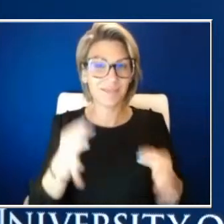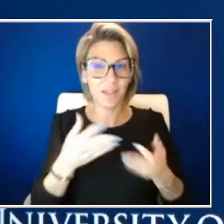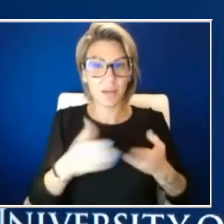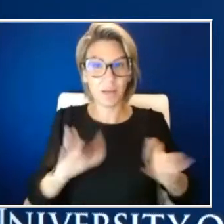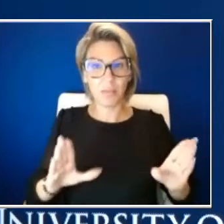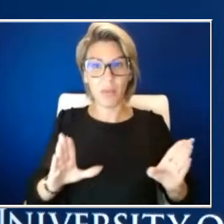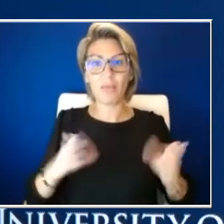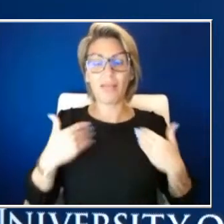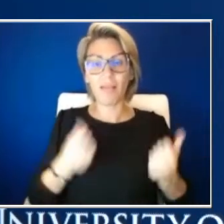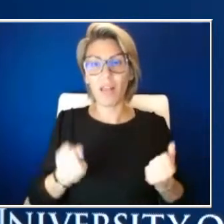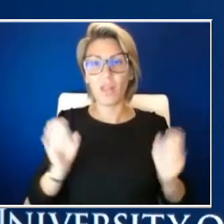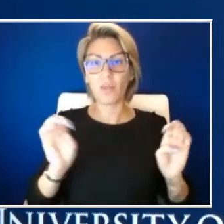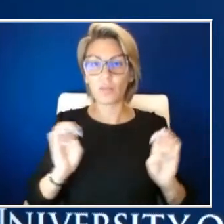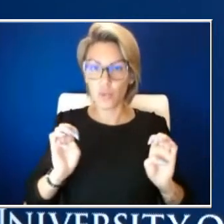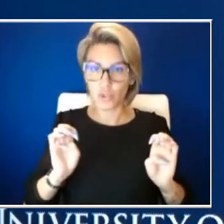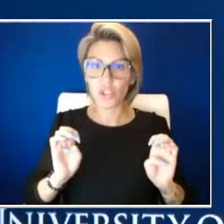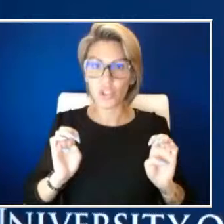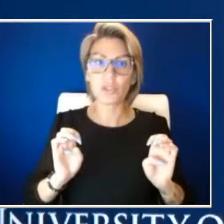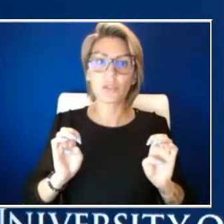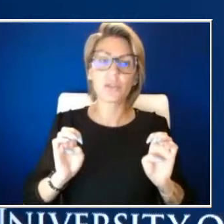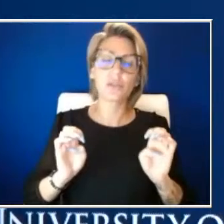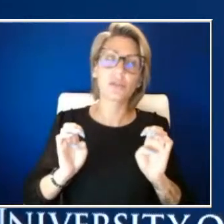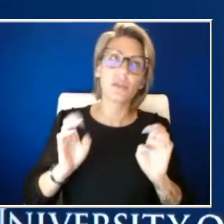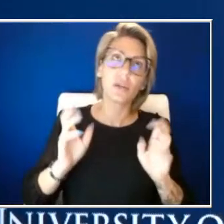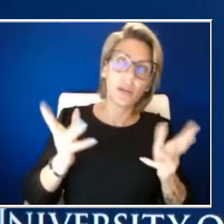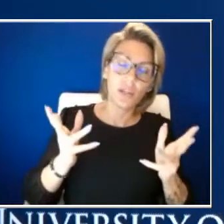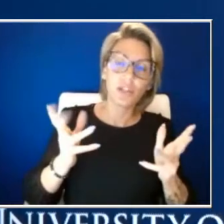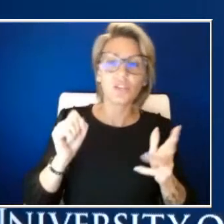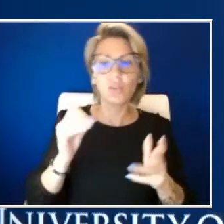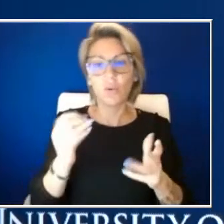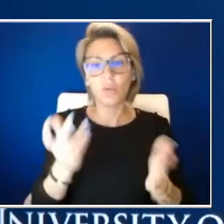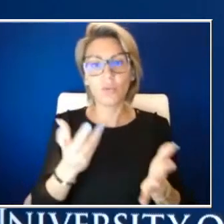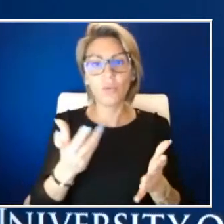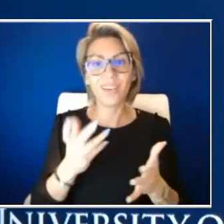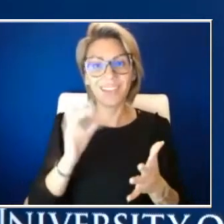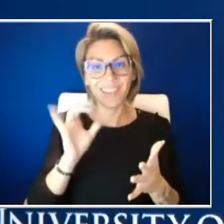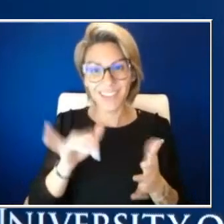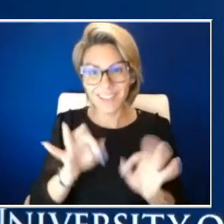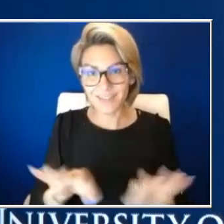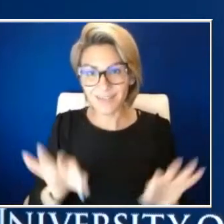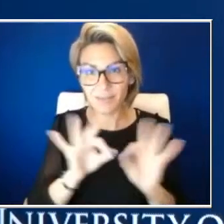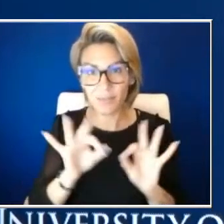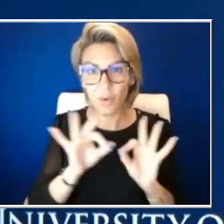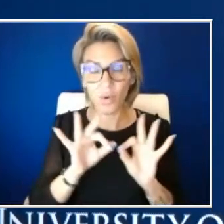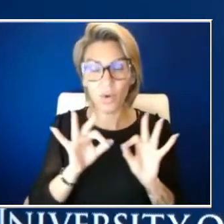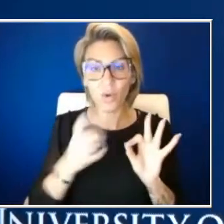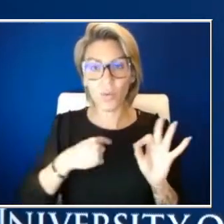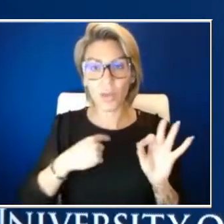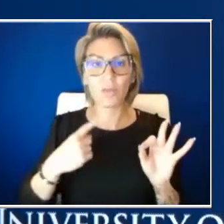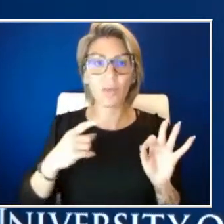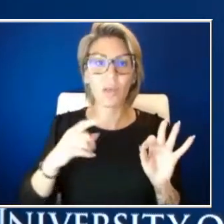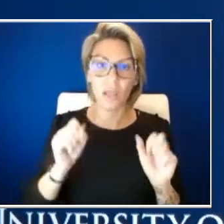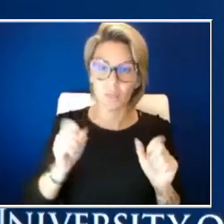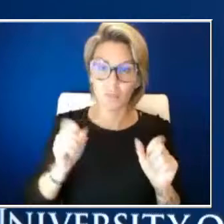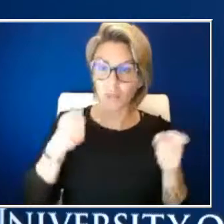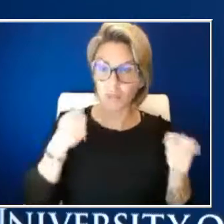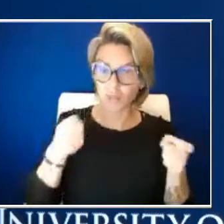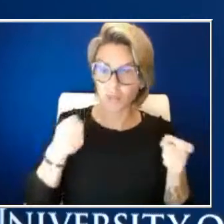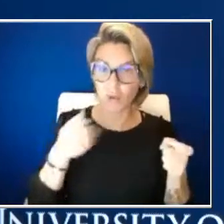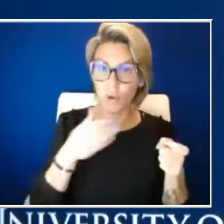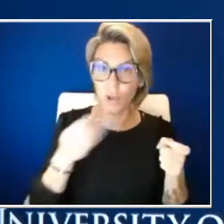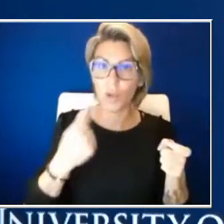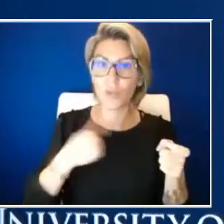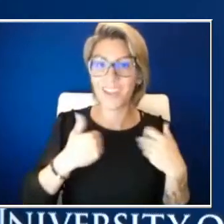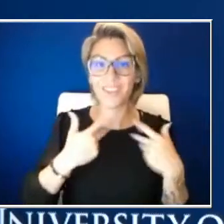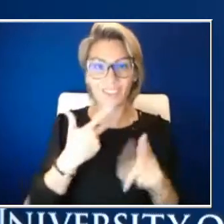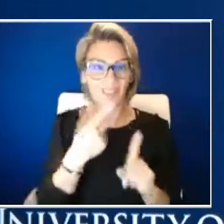of consequence. So it is vitally important that we be able to control this, and we do have the vaccine to